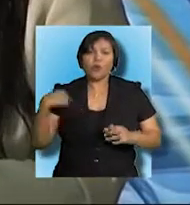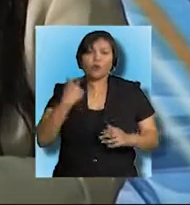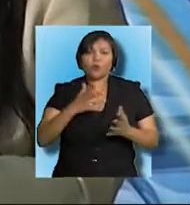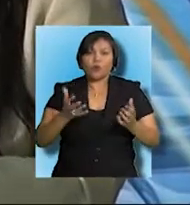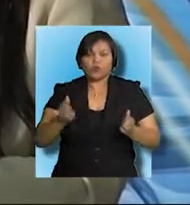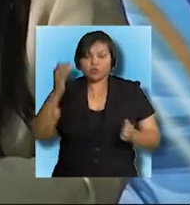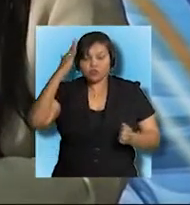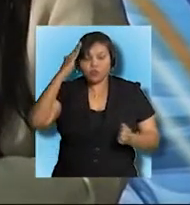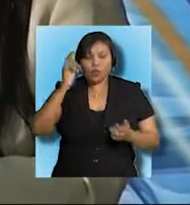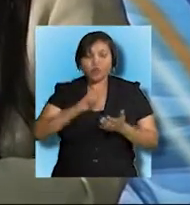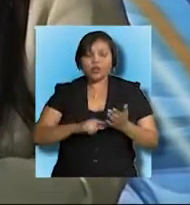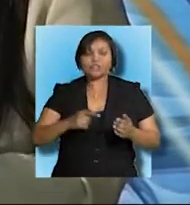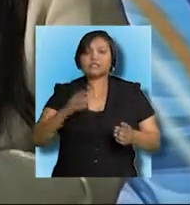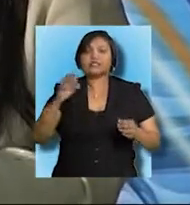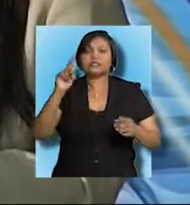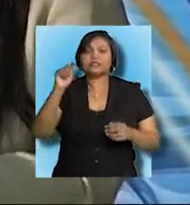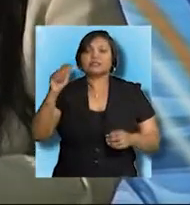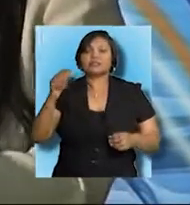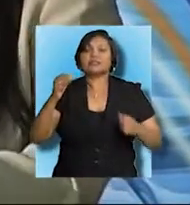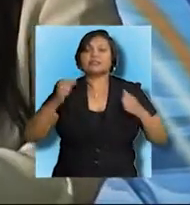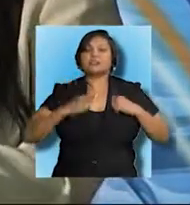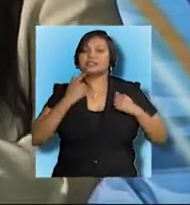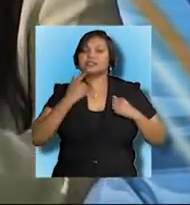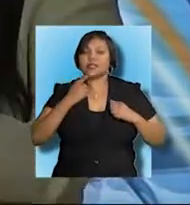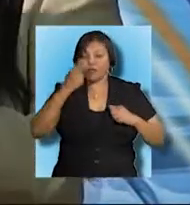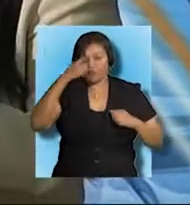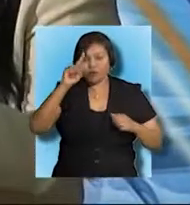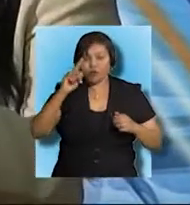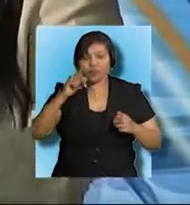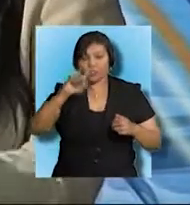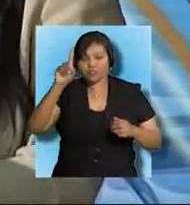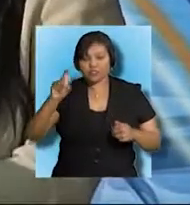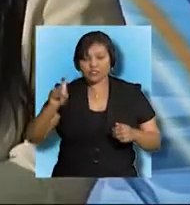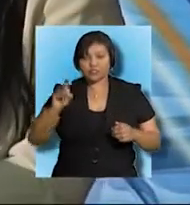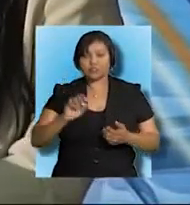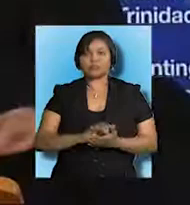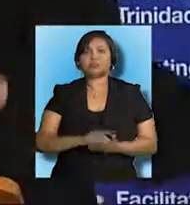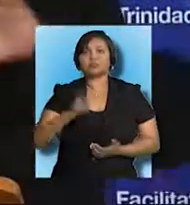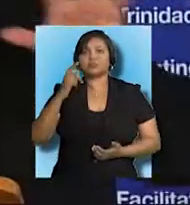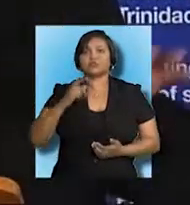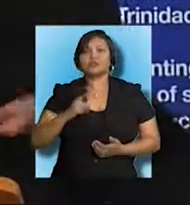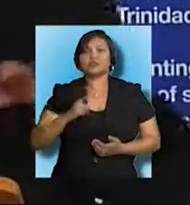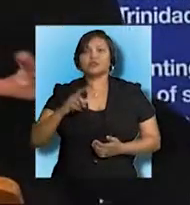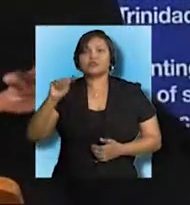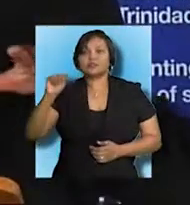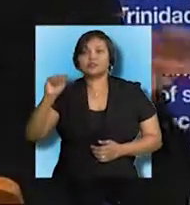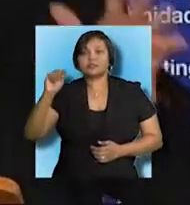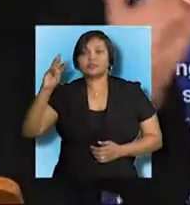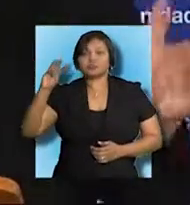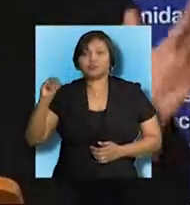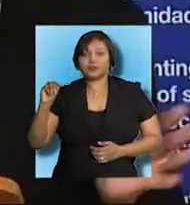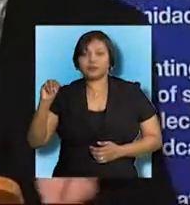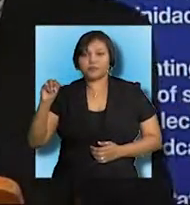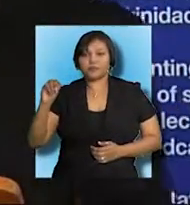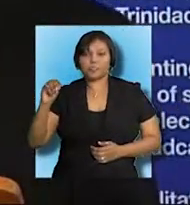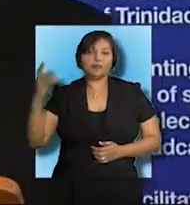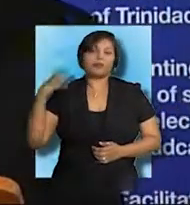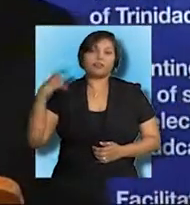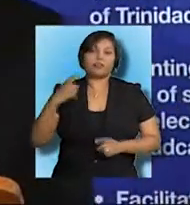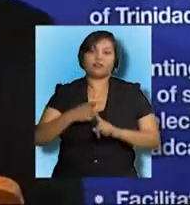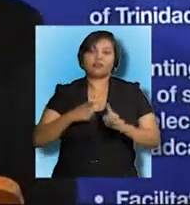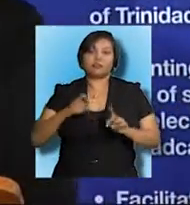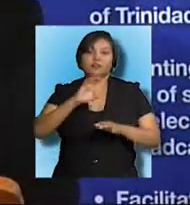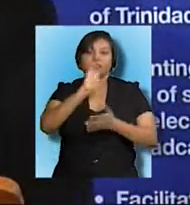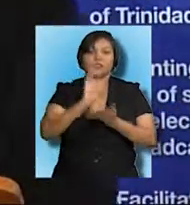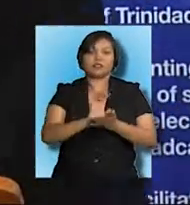on these key issues that will affect the answer we are looking for. Toby Mendel, Executive Director at the Center for